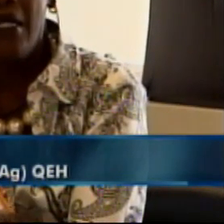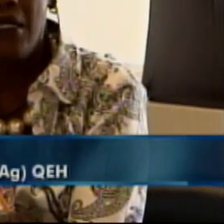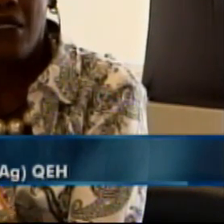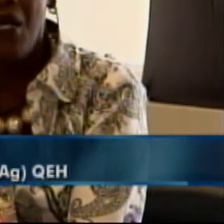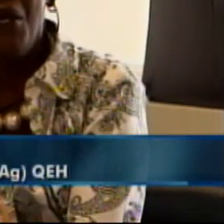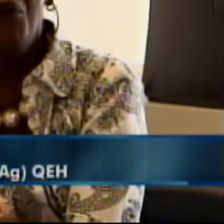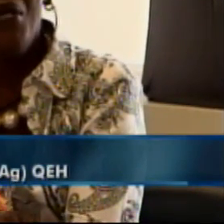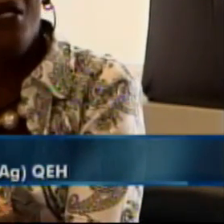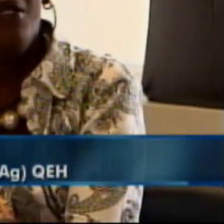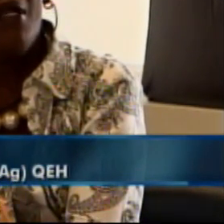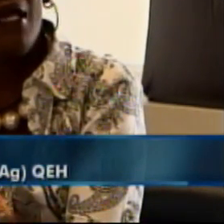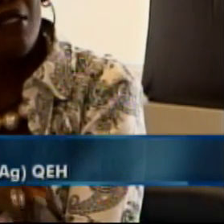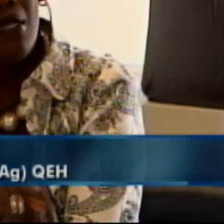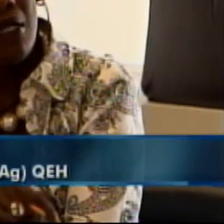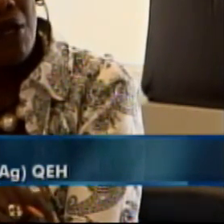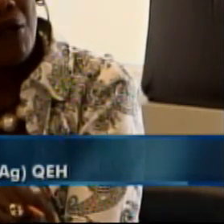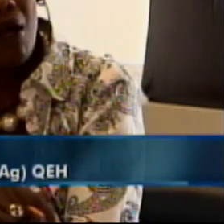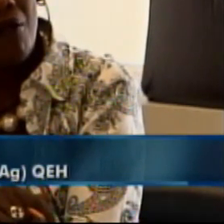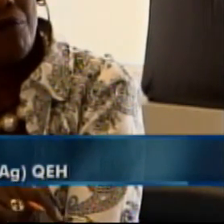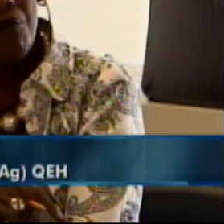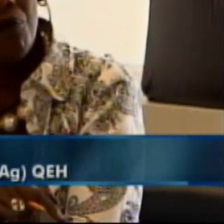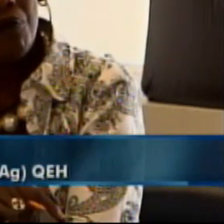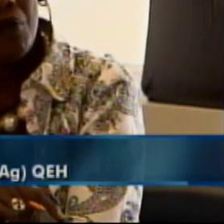on island, we then